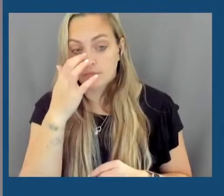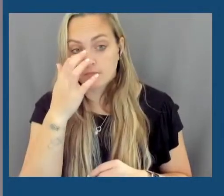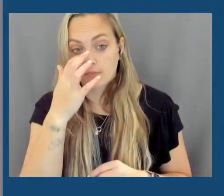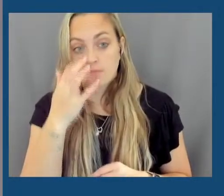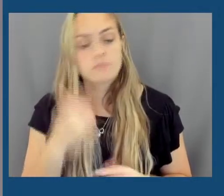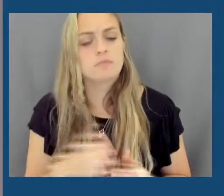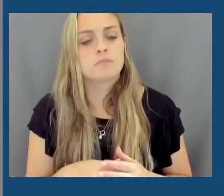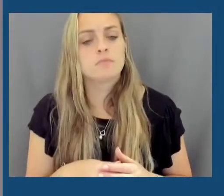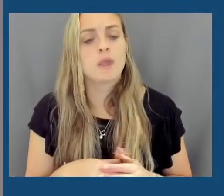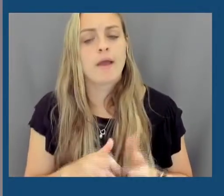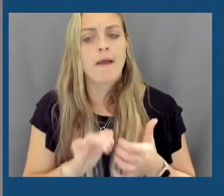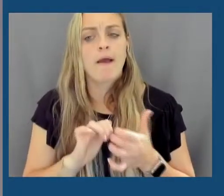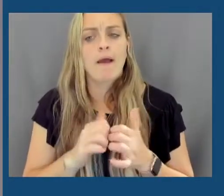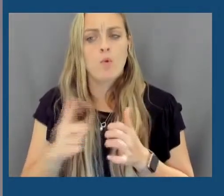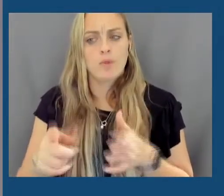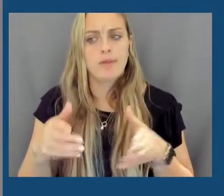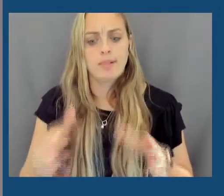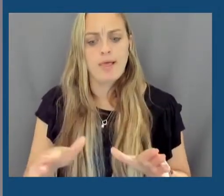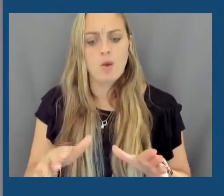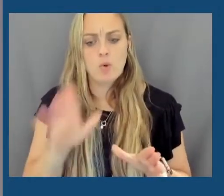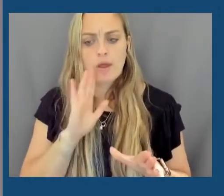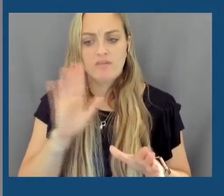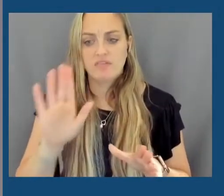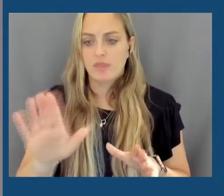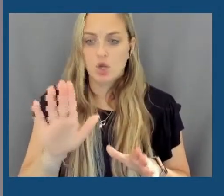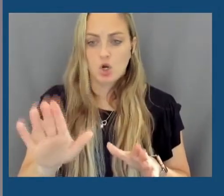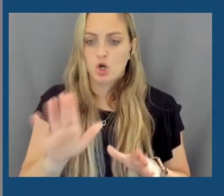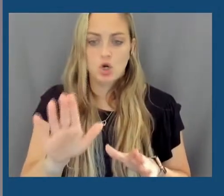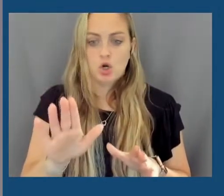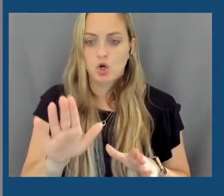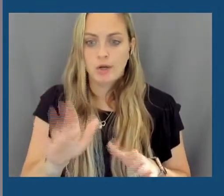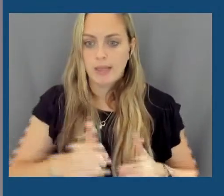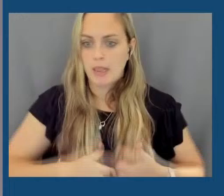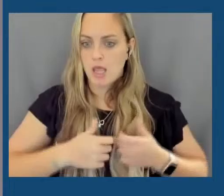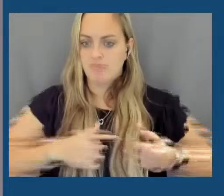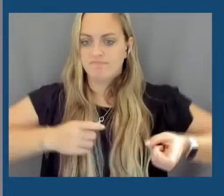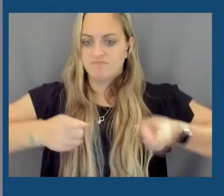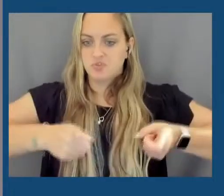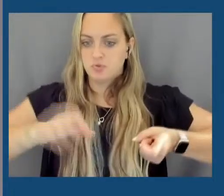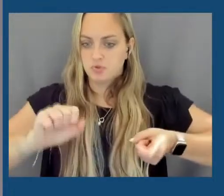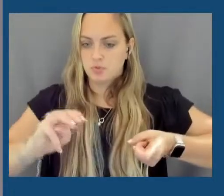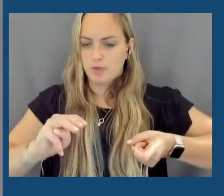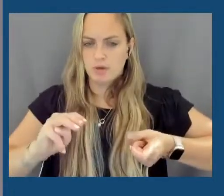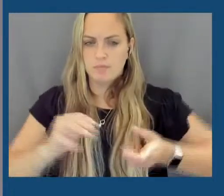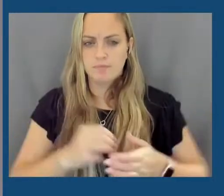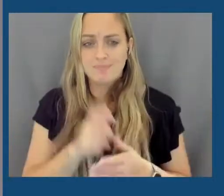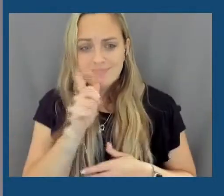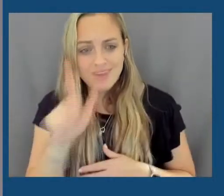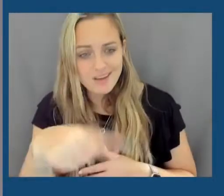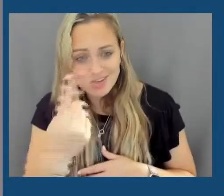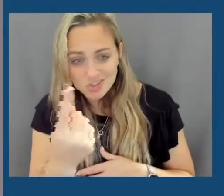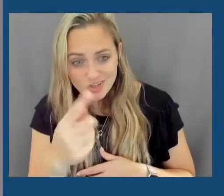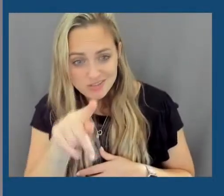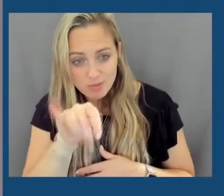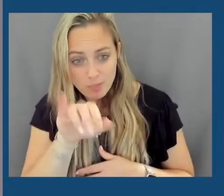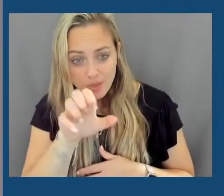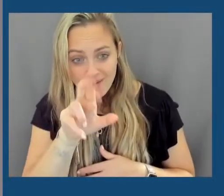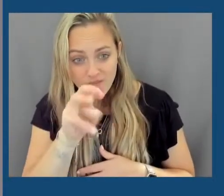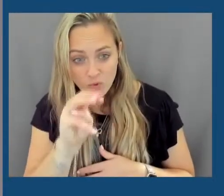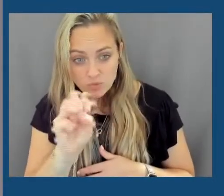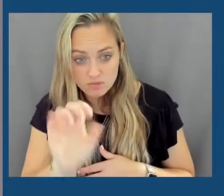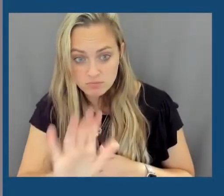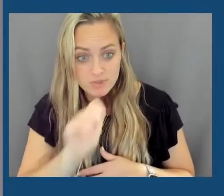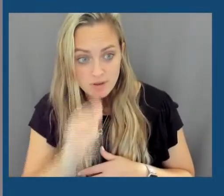allows kids to have their lives dominated by social media? It's not just the platforms that are out there. It is